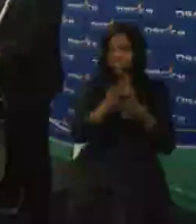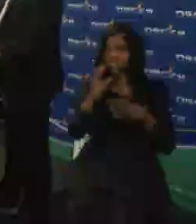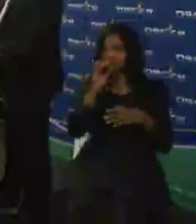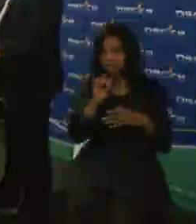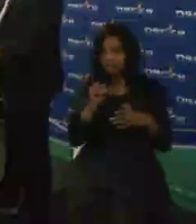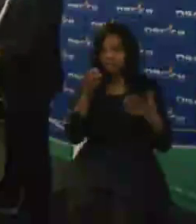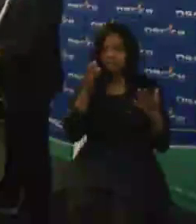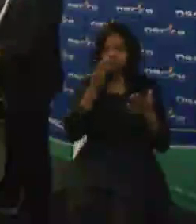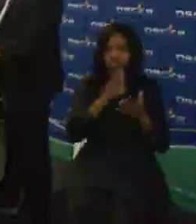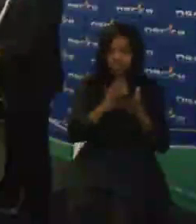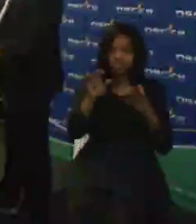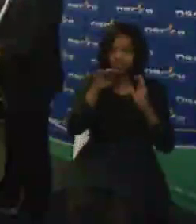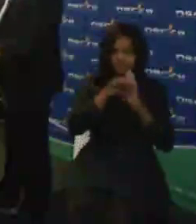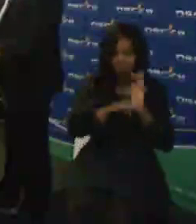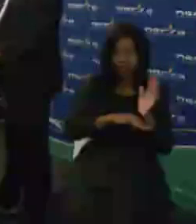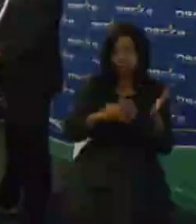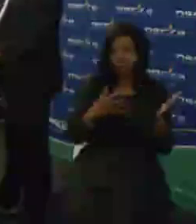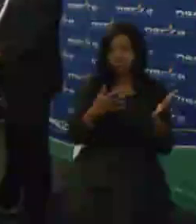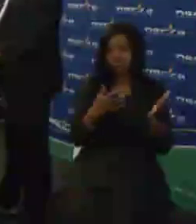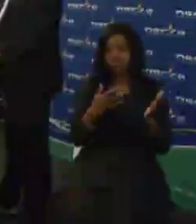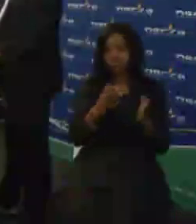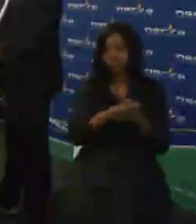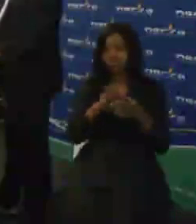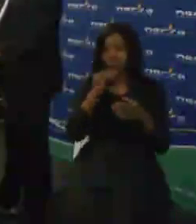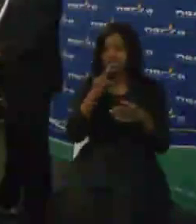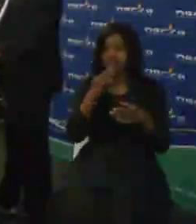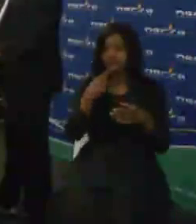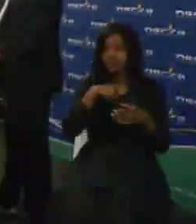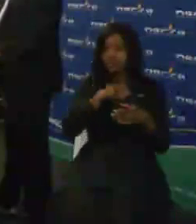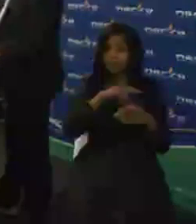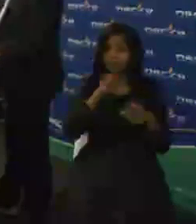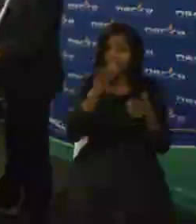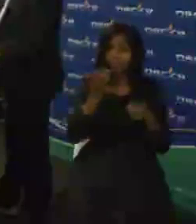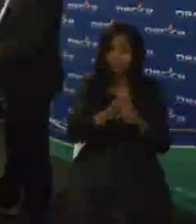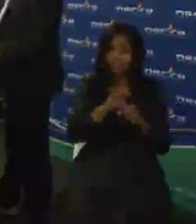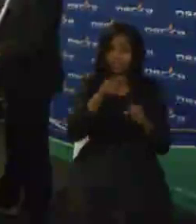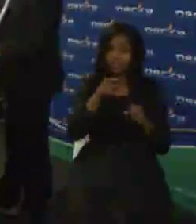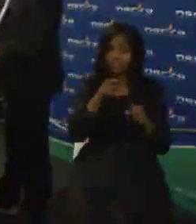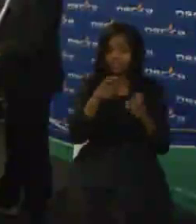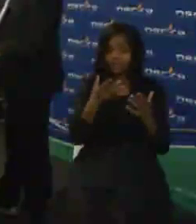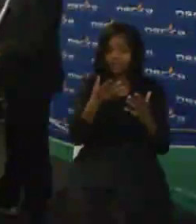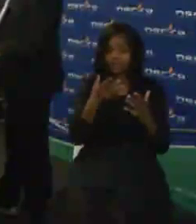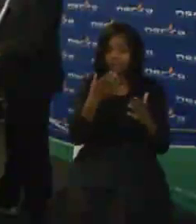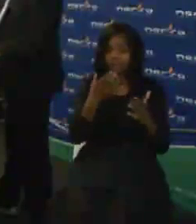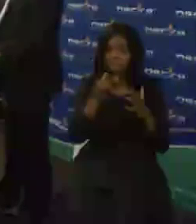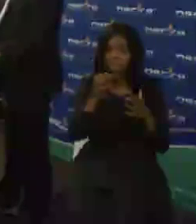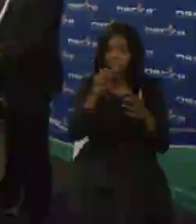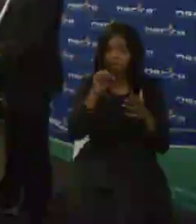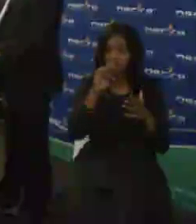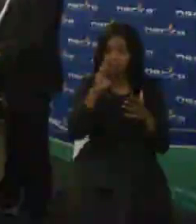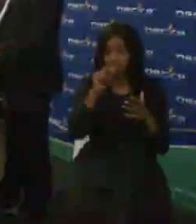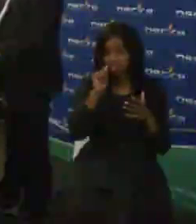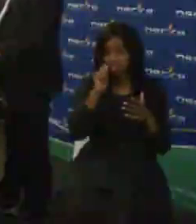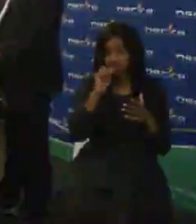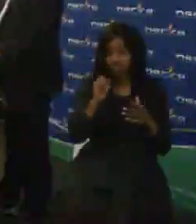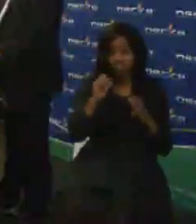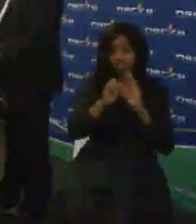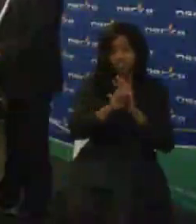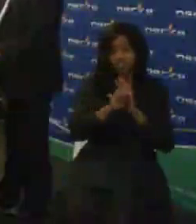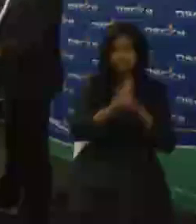some even decreases. So if you take into account inflation as an